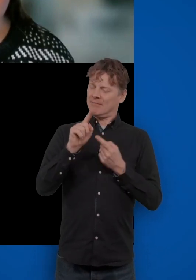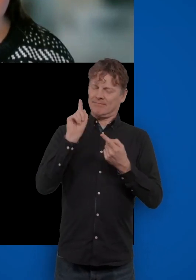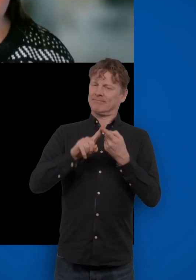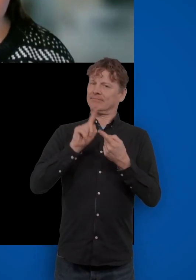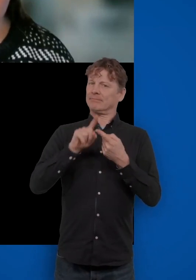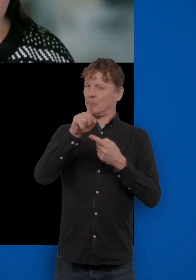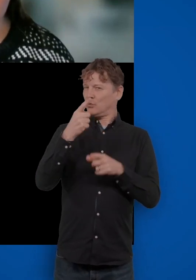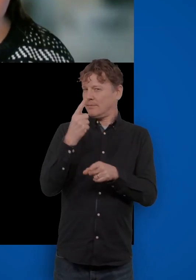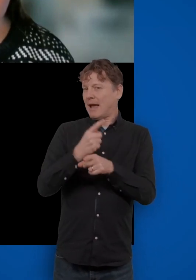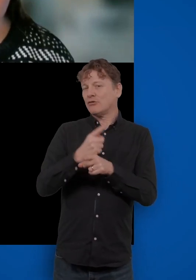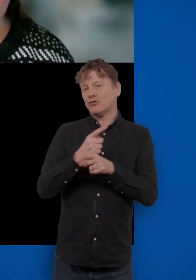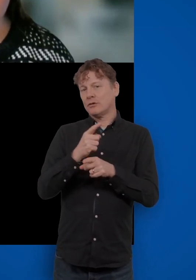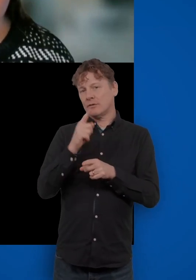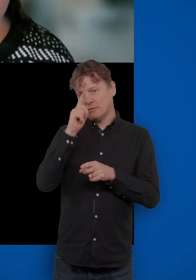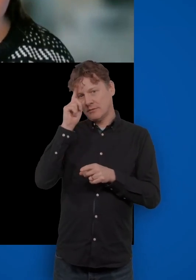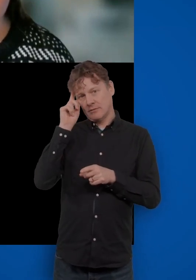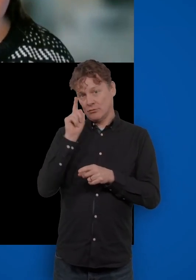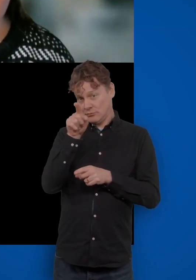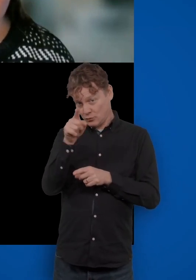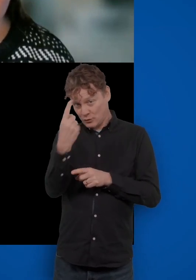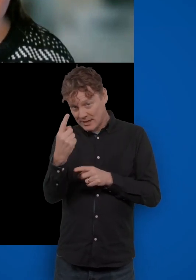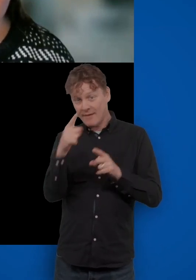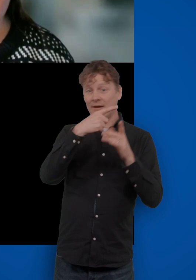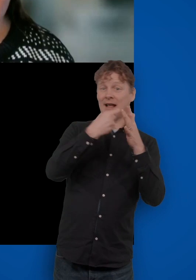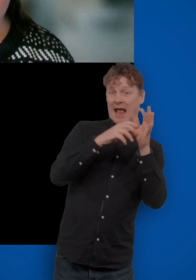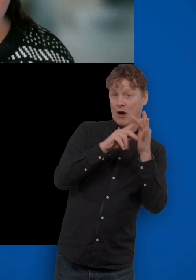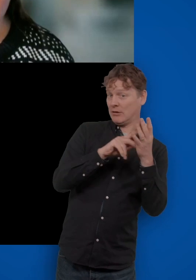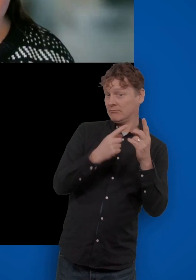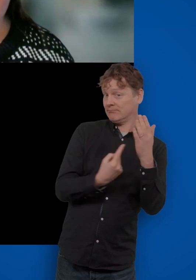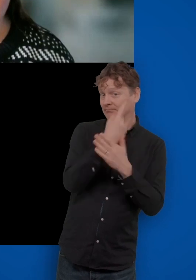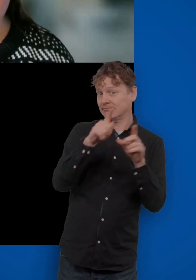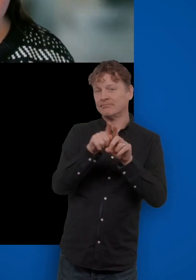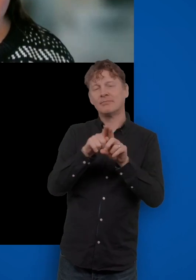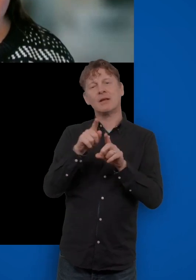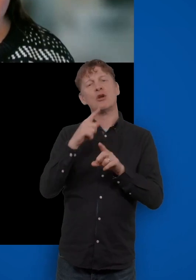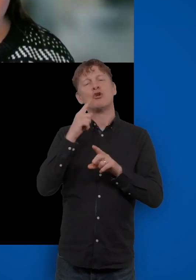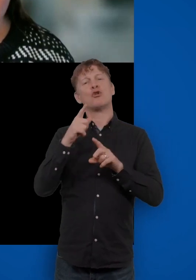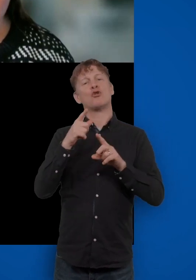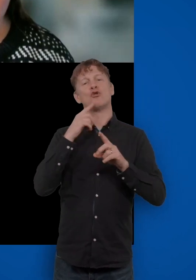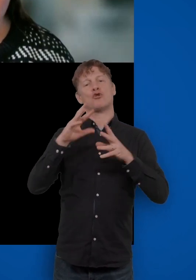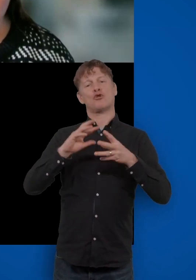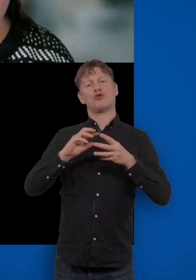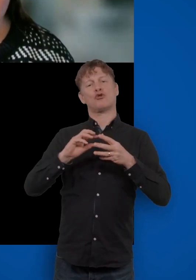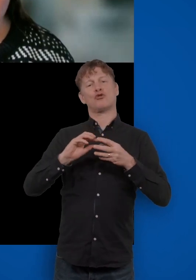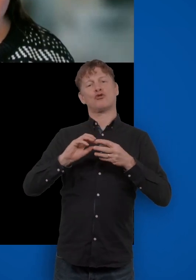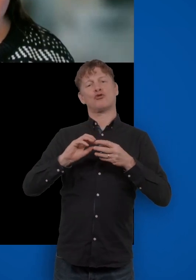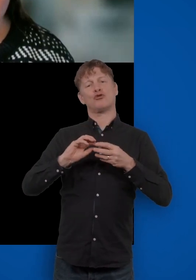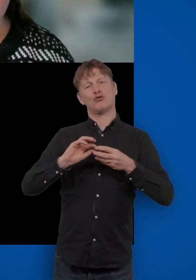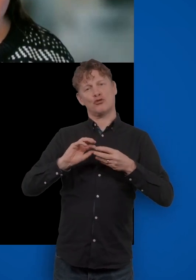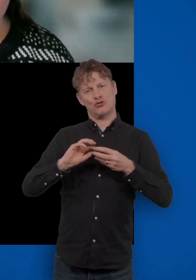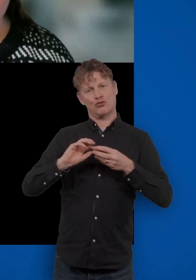mentioned that also came across in Karen's discussion was creating diverse teams